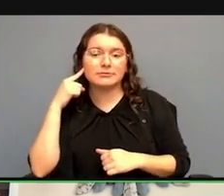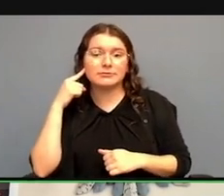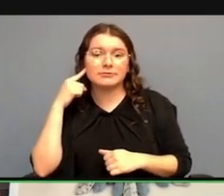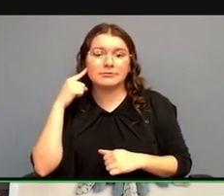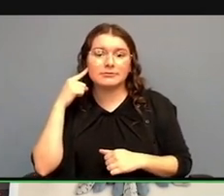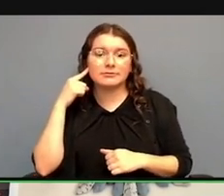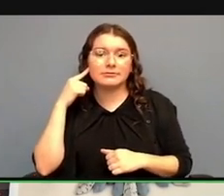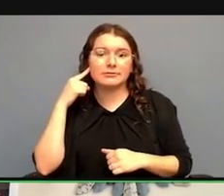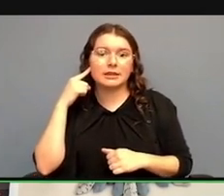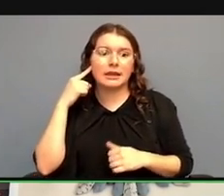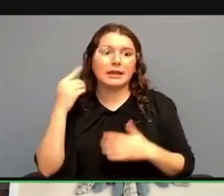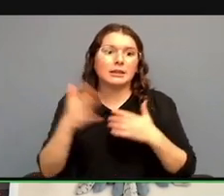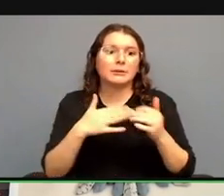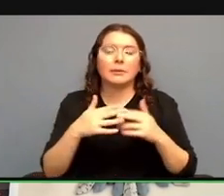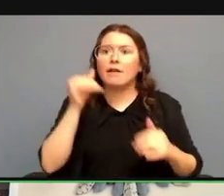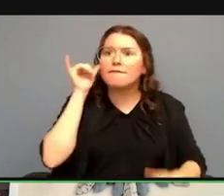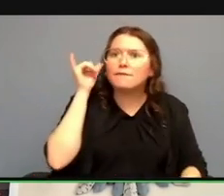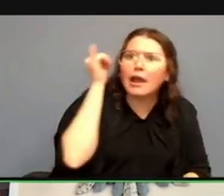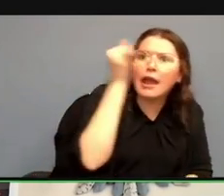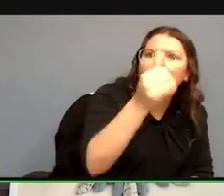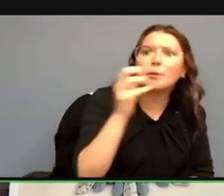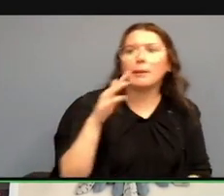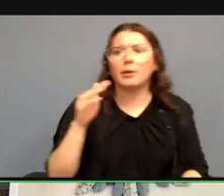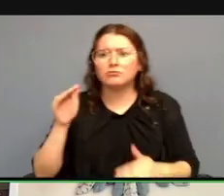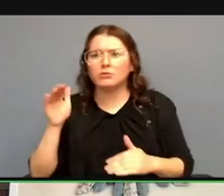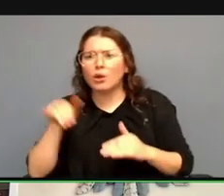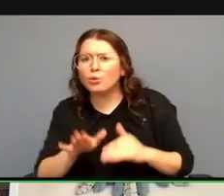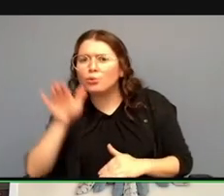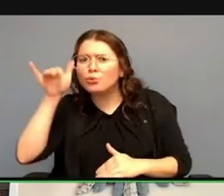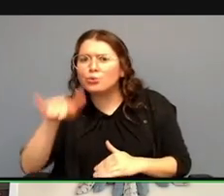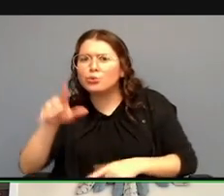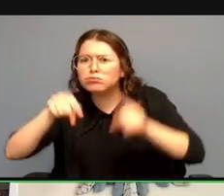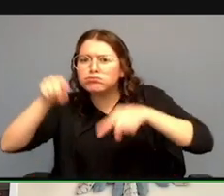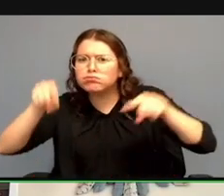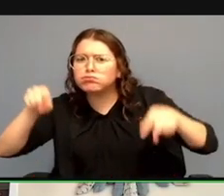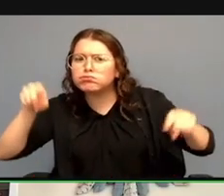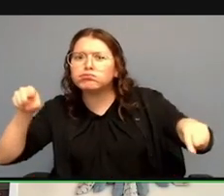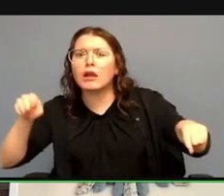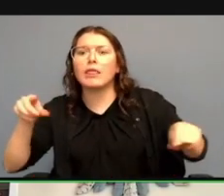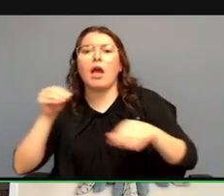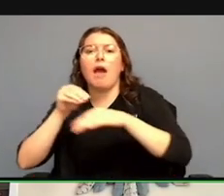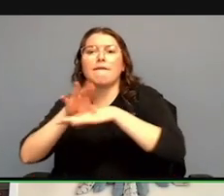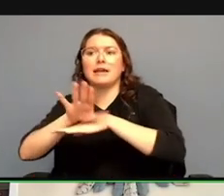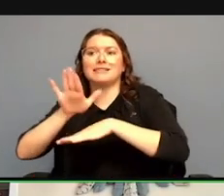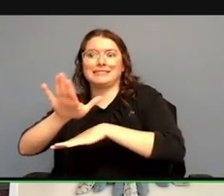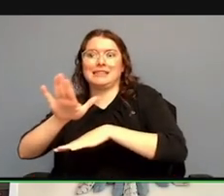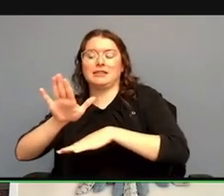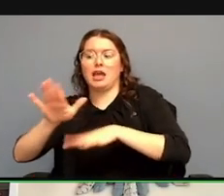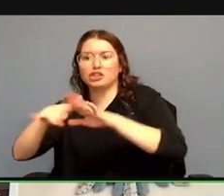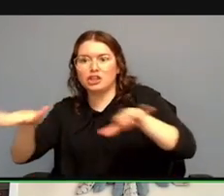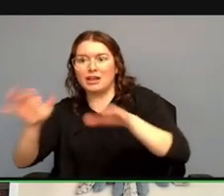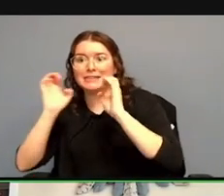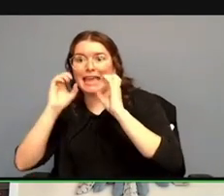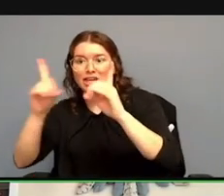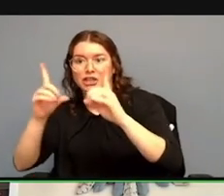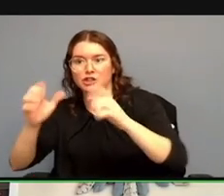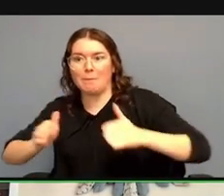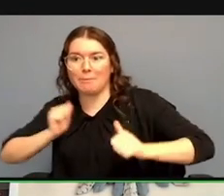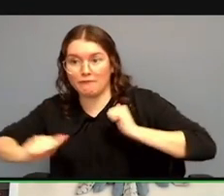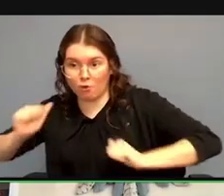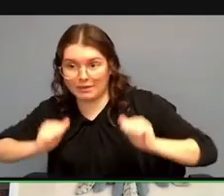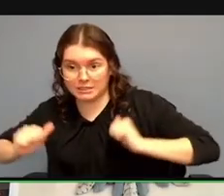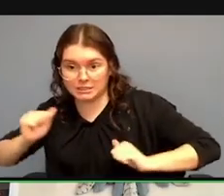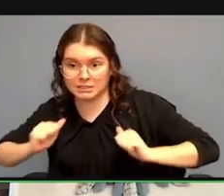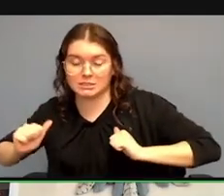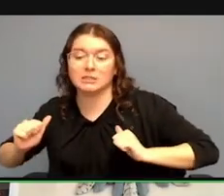whether there's permanent or fluctuating, that adversely affects the child's educational performance, but